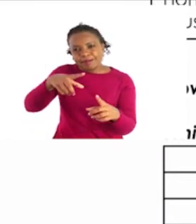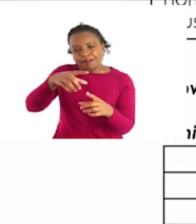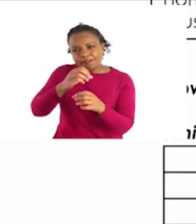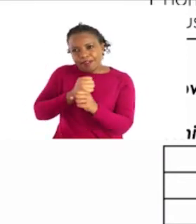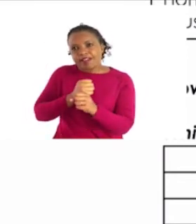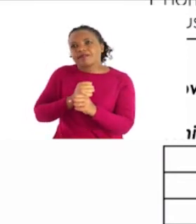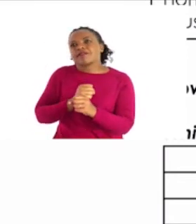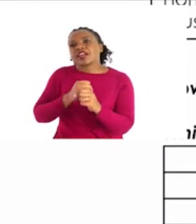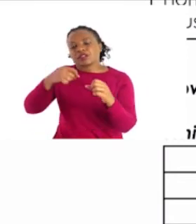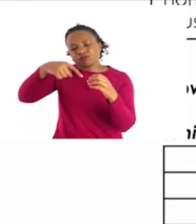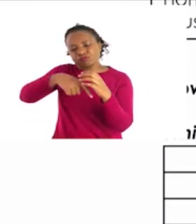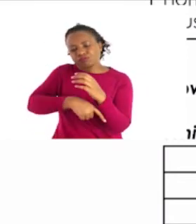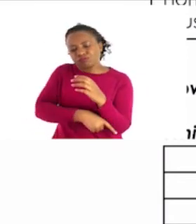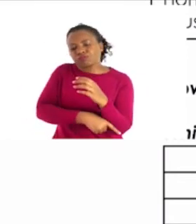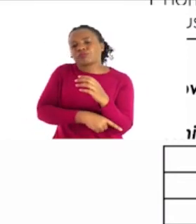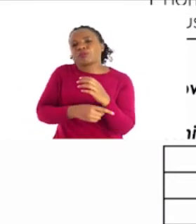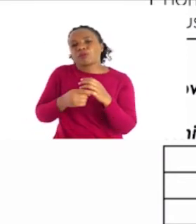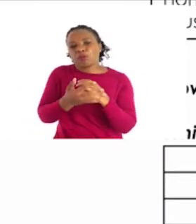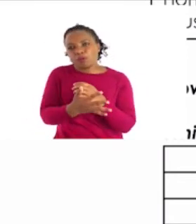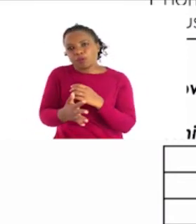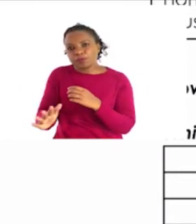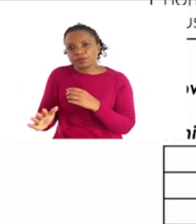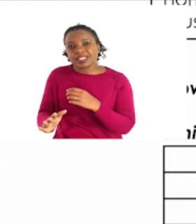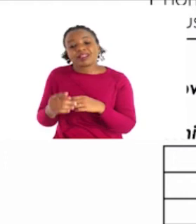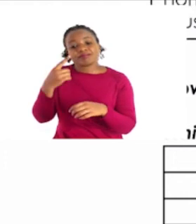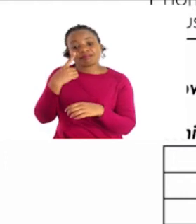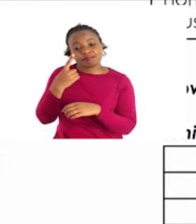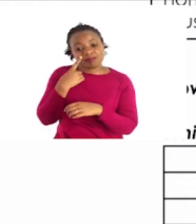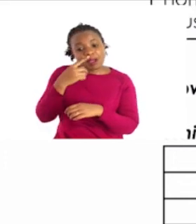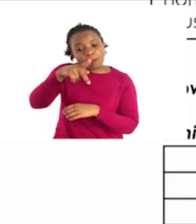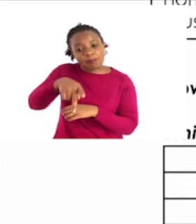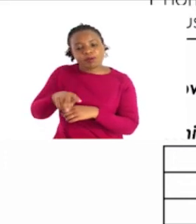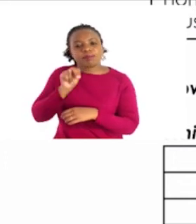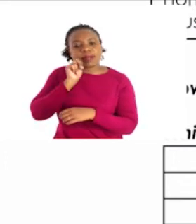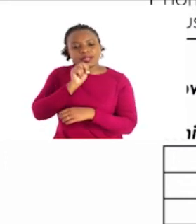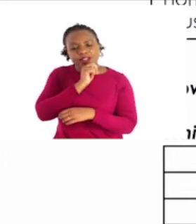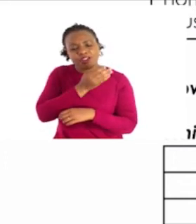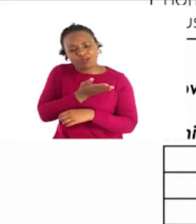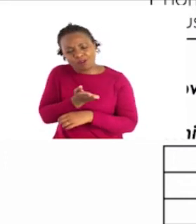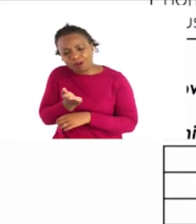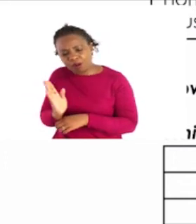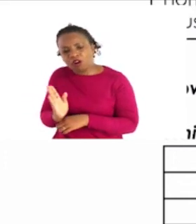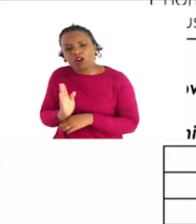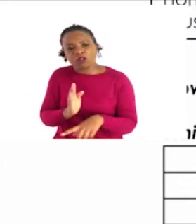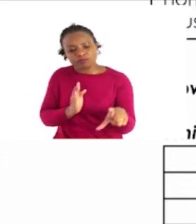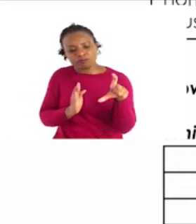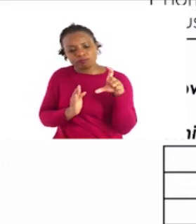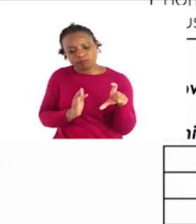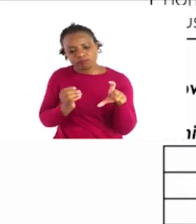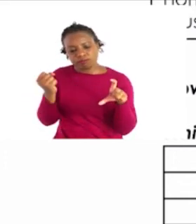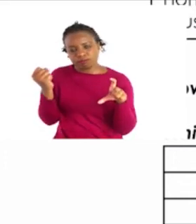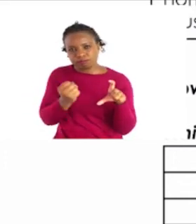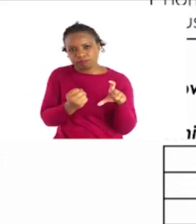can see that the proper nouns are written with capital letters. Okay, moving on